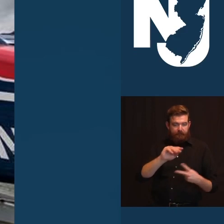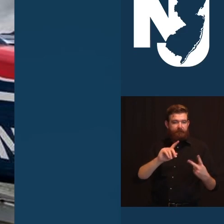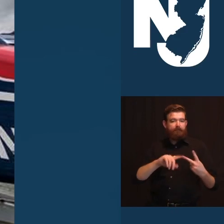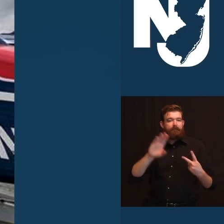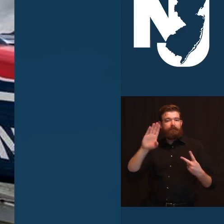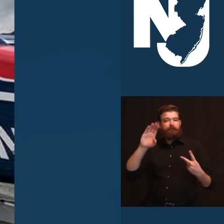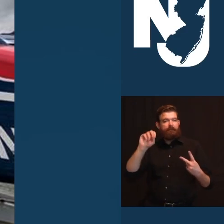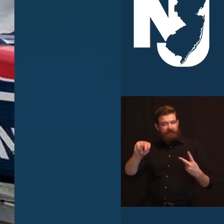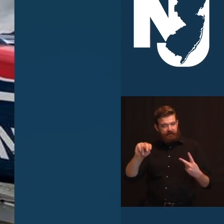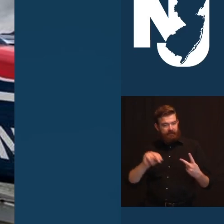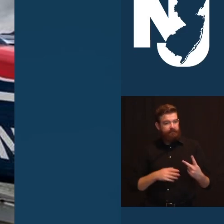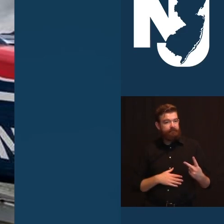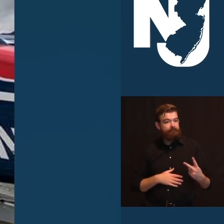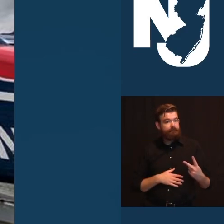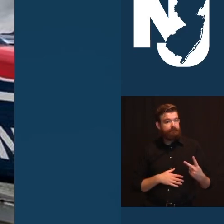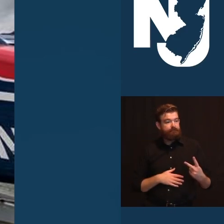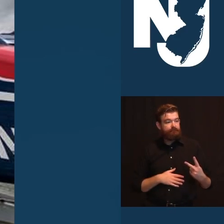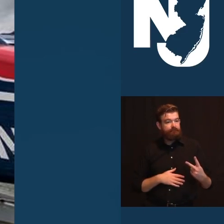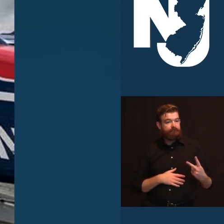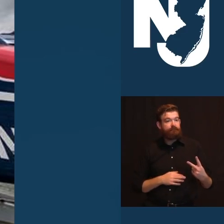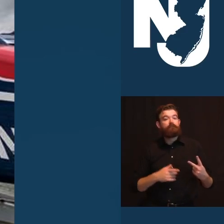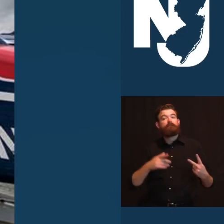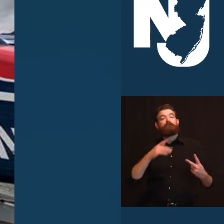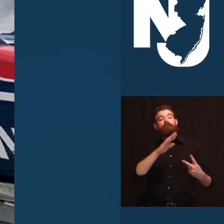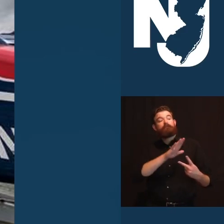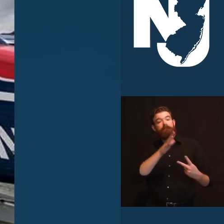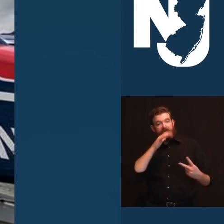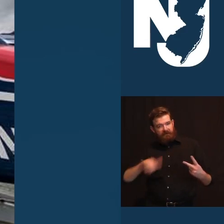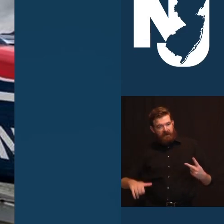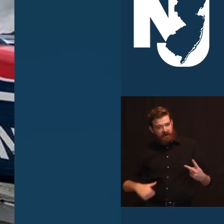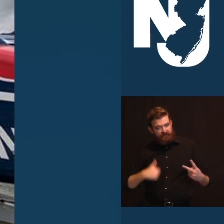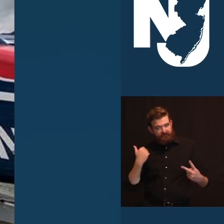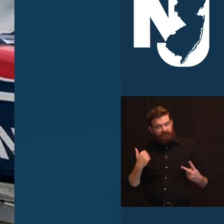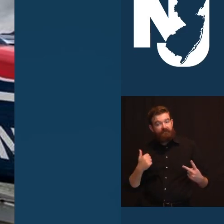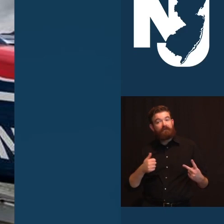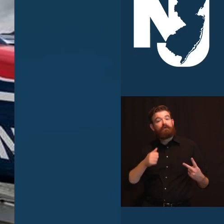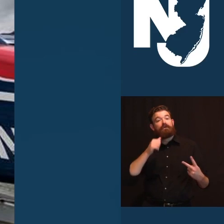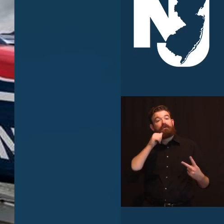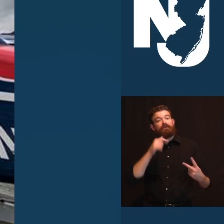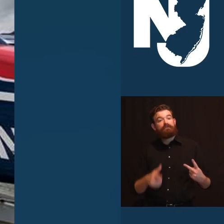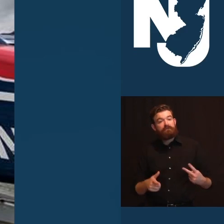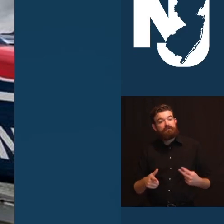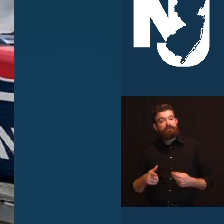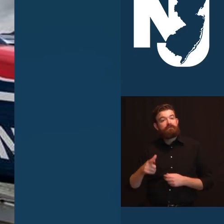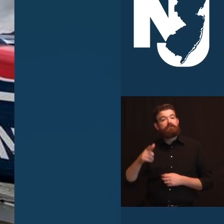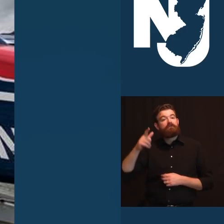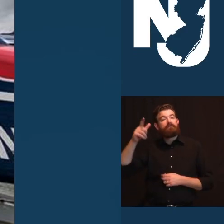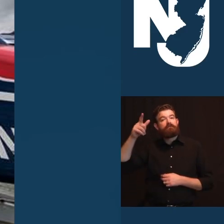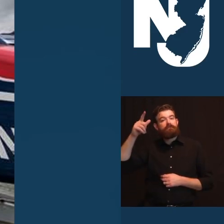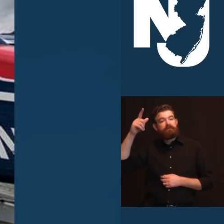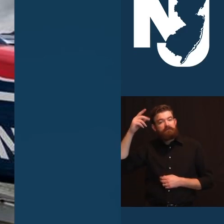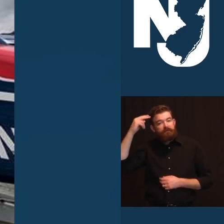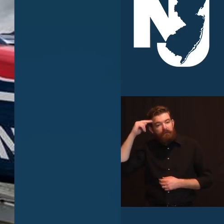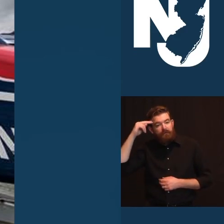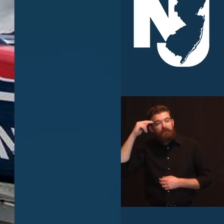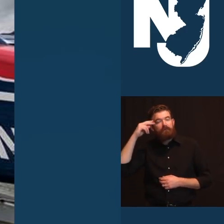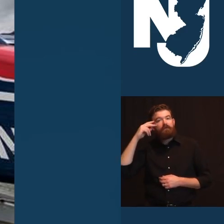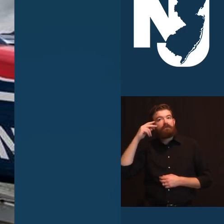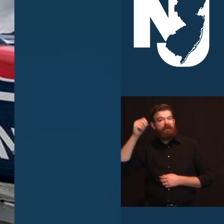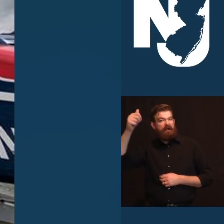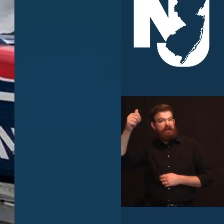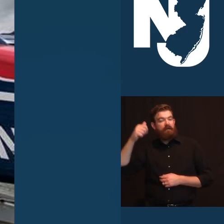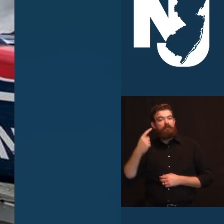sister Carrie, and 10 nephews and 1 niece. Jim was only 62 years old. May